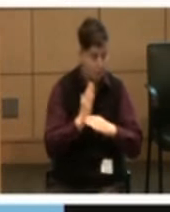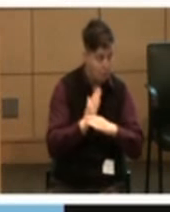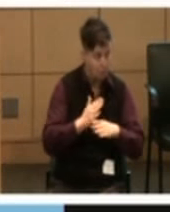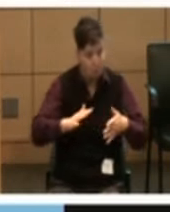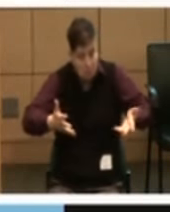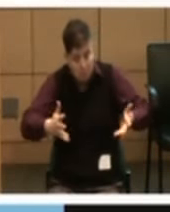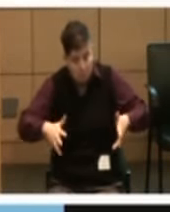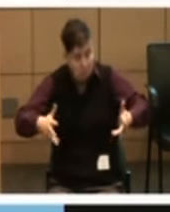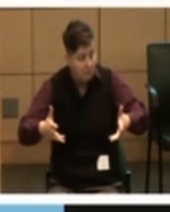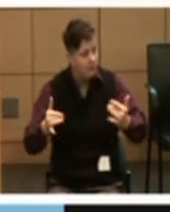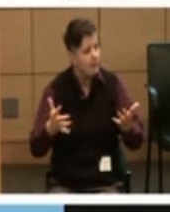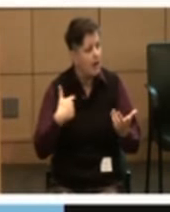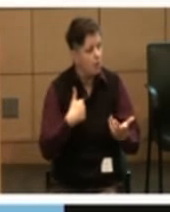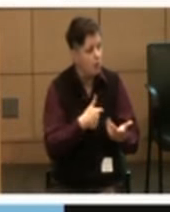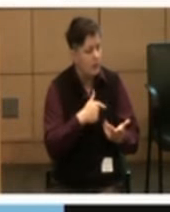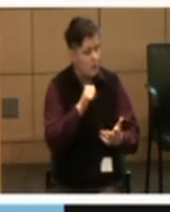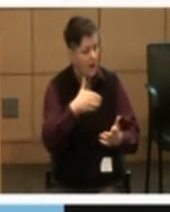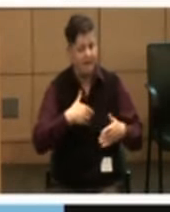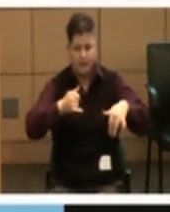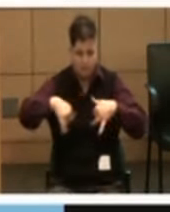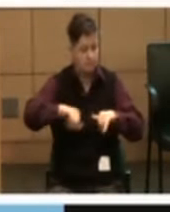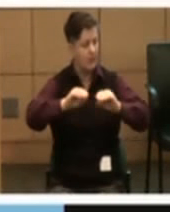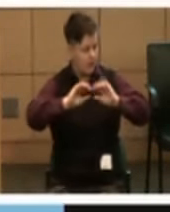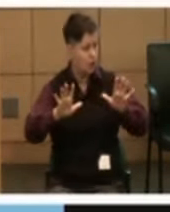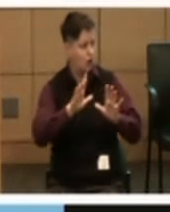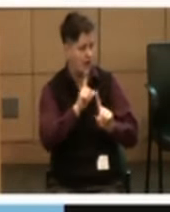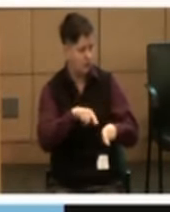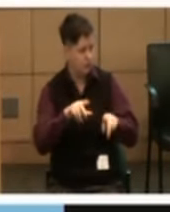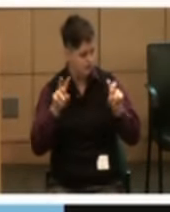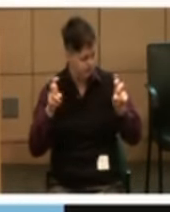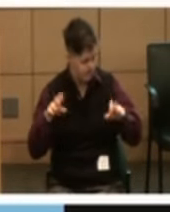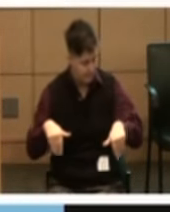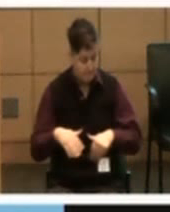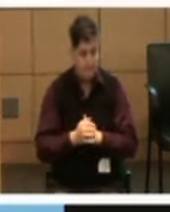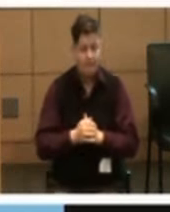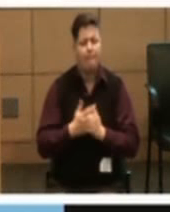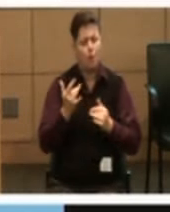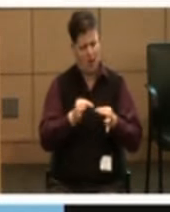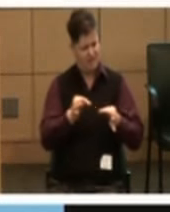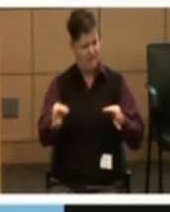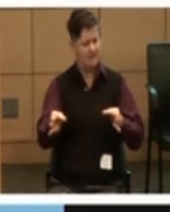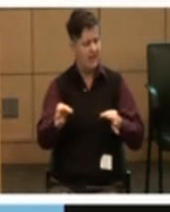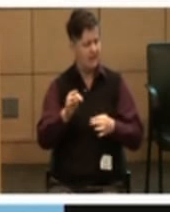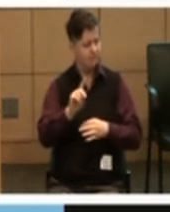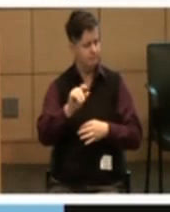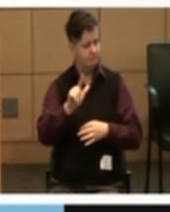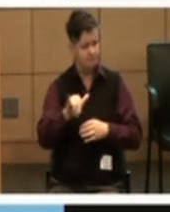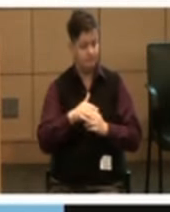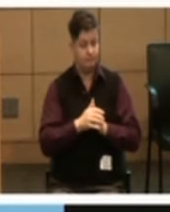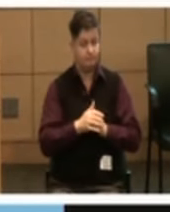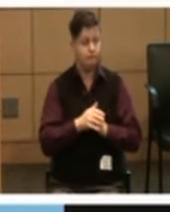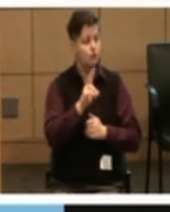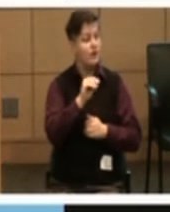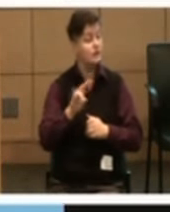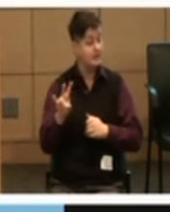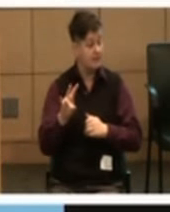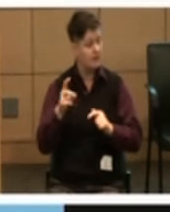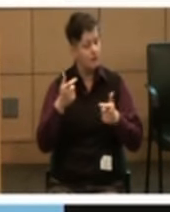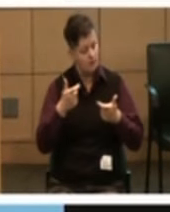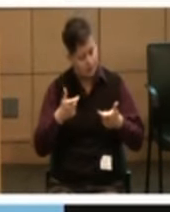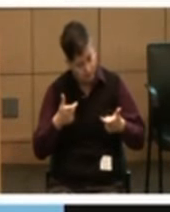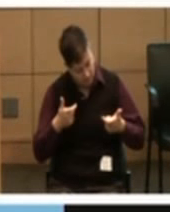Now, why do we have this delay? Well, in 2007, there was a survey of audiologists at large pediatric